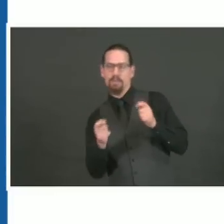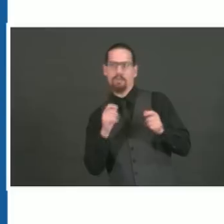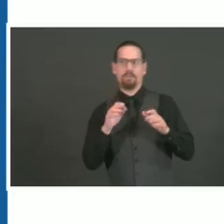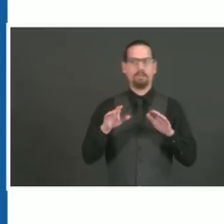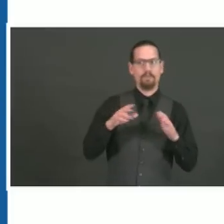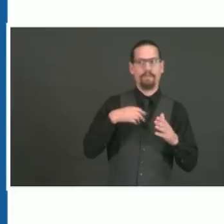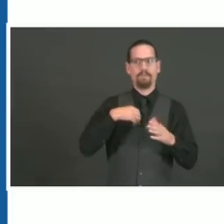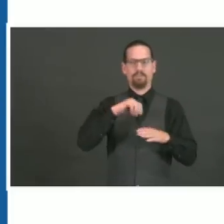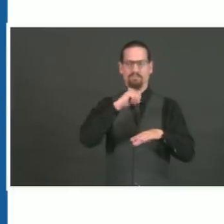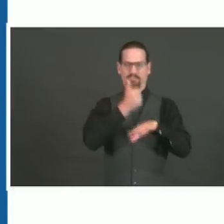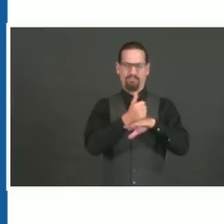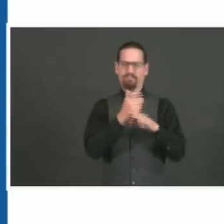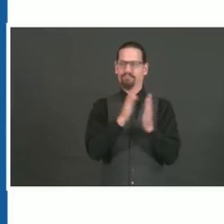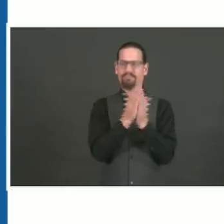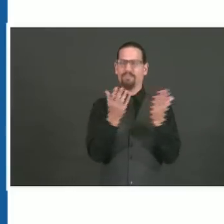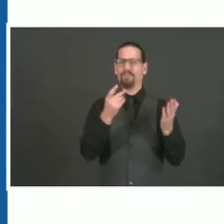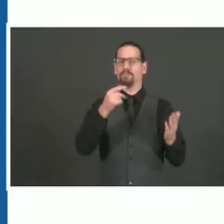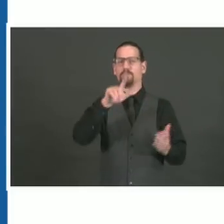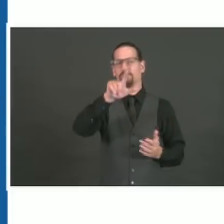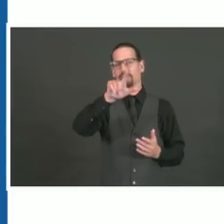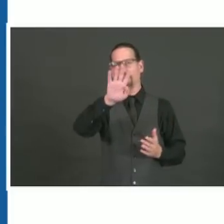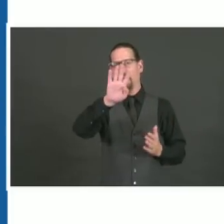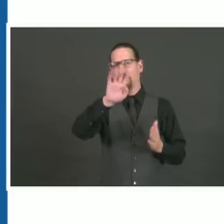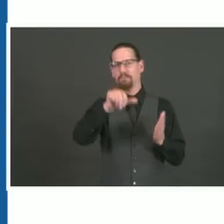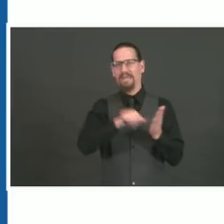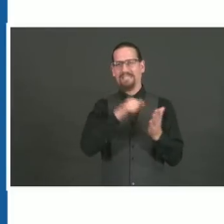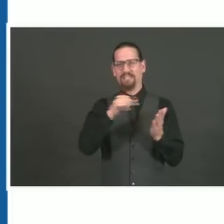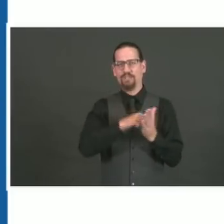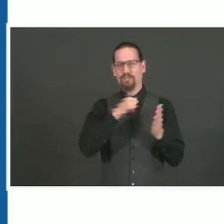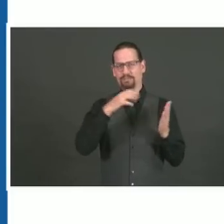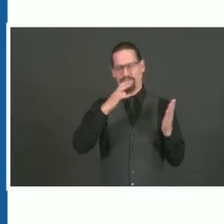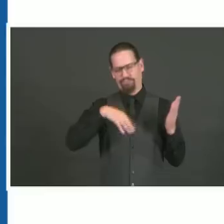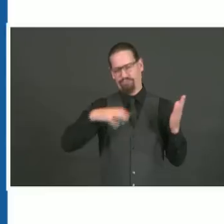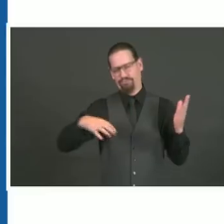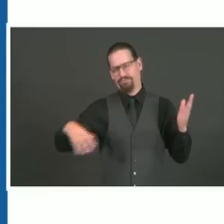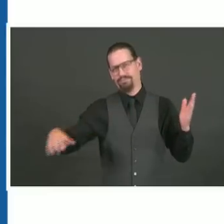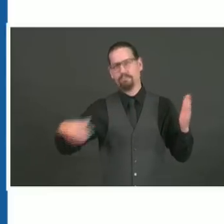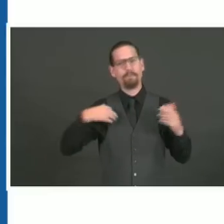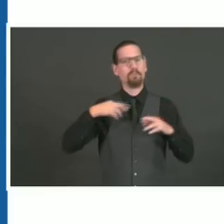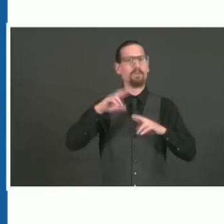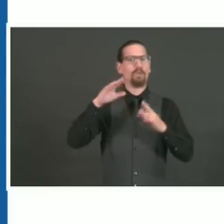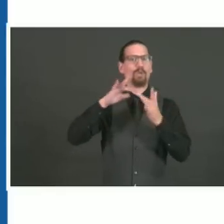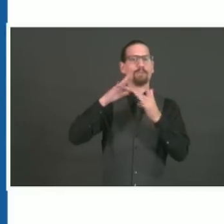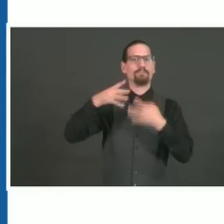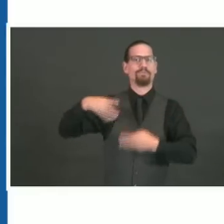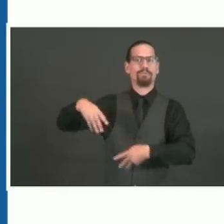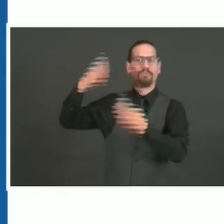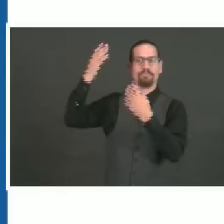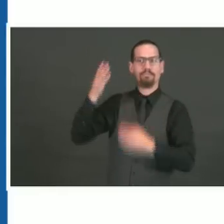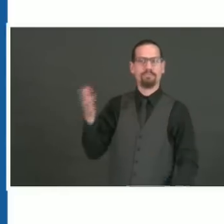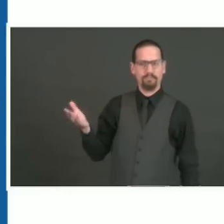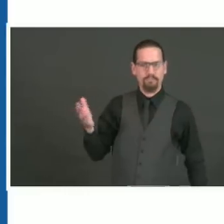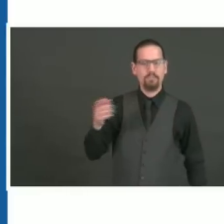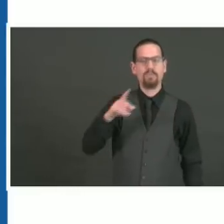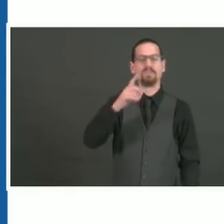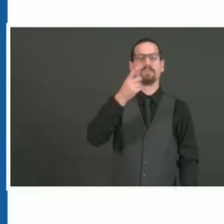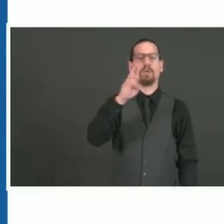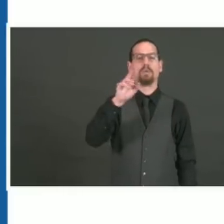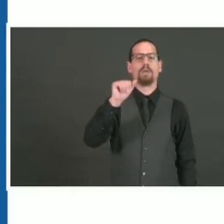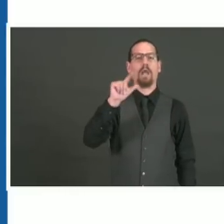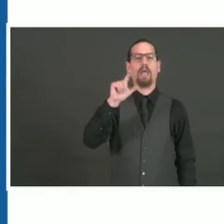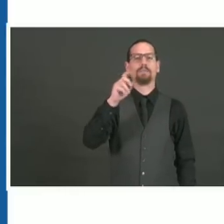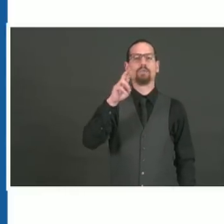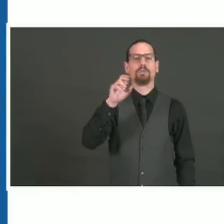scenario. So in a second, Dr. Alexander Scott is going to go through this in detail, but for the moment, I just want you to